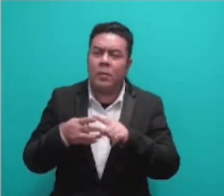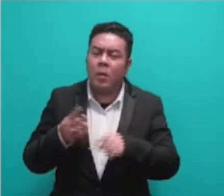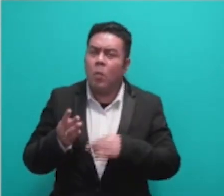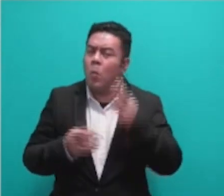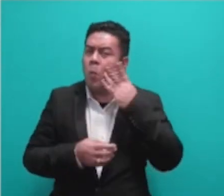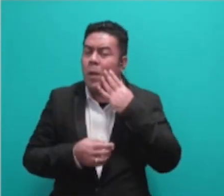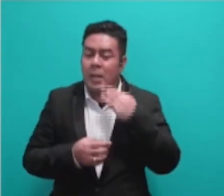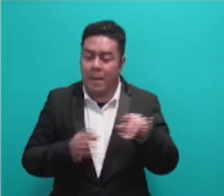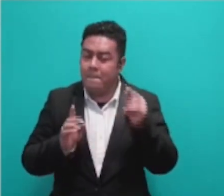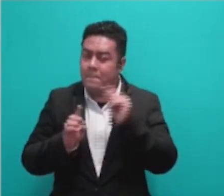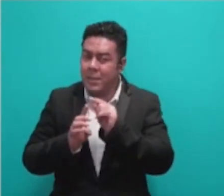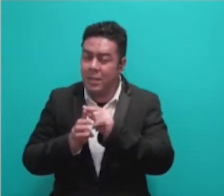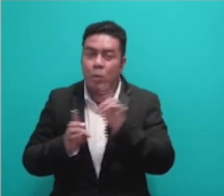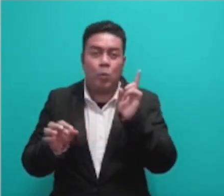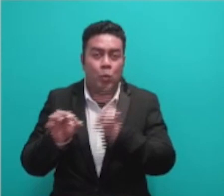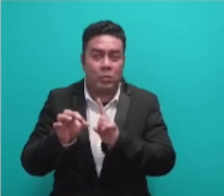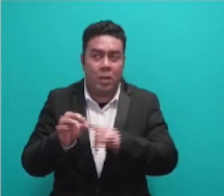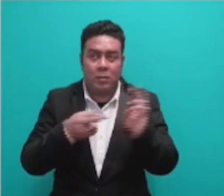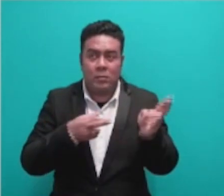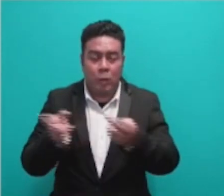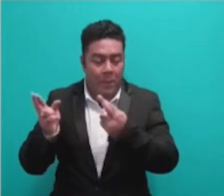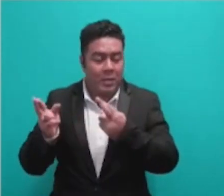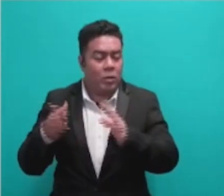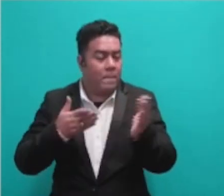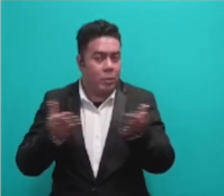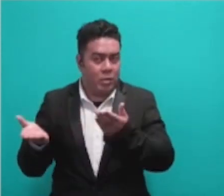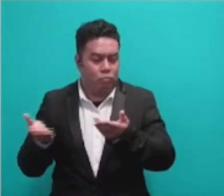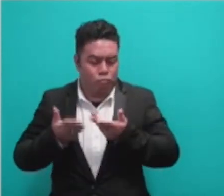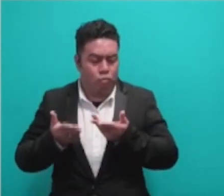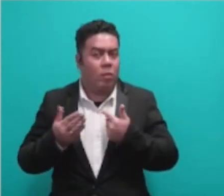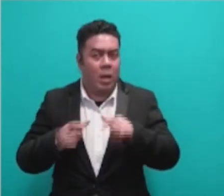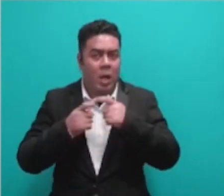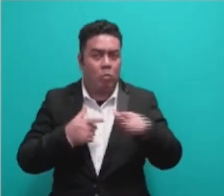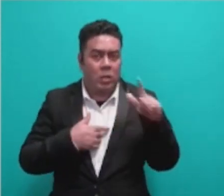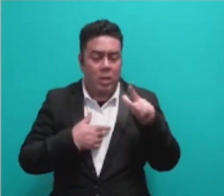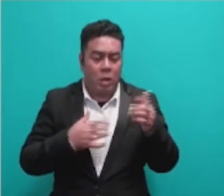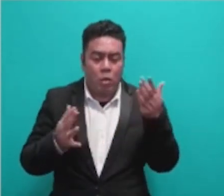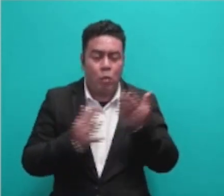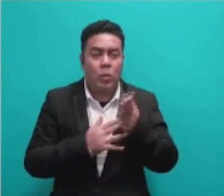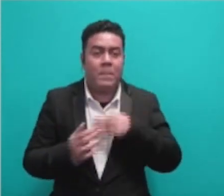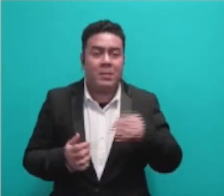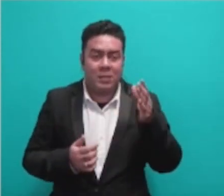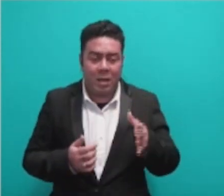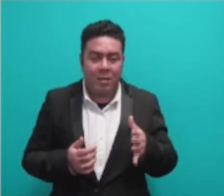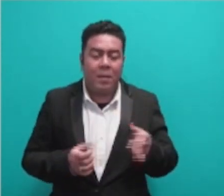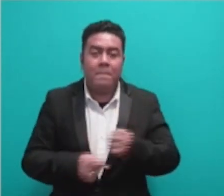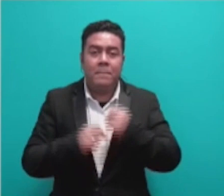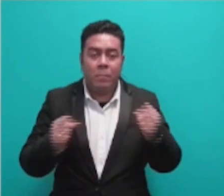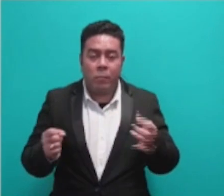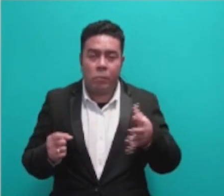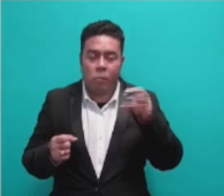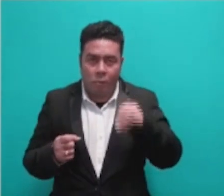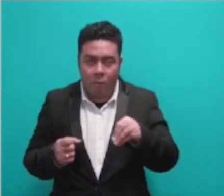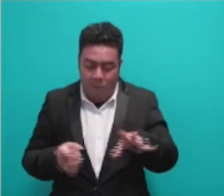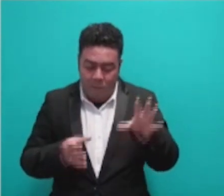when a particular question or recommendation is brought to the Council, through the Minister, the powers that are there in